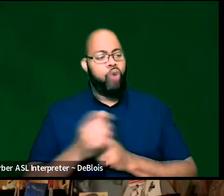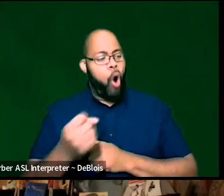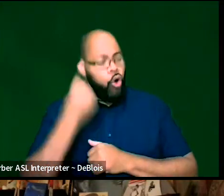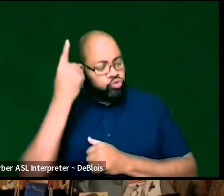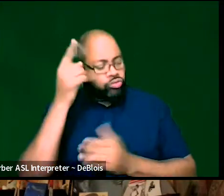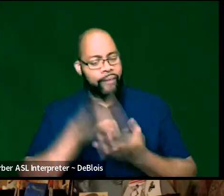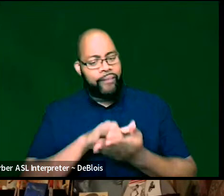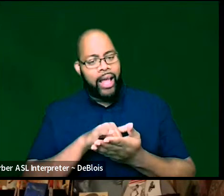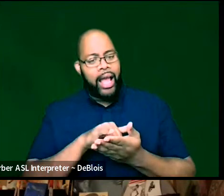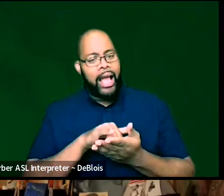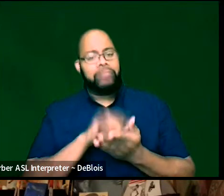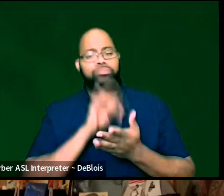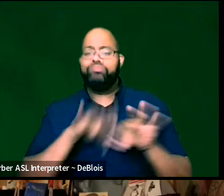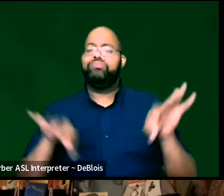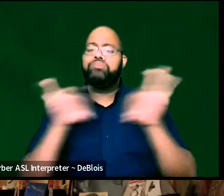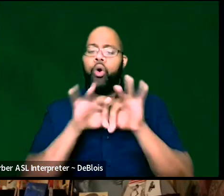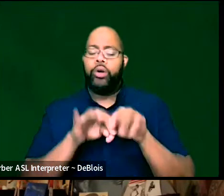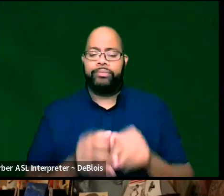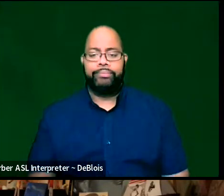Understanding that is vital,